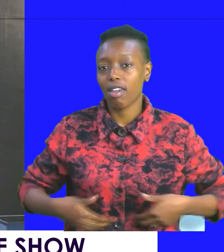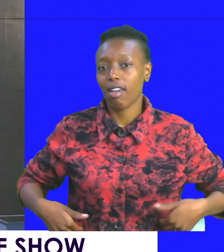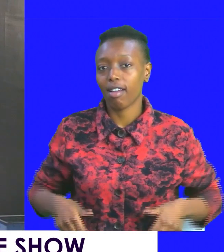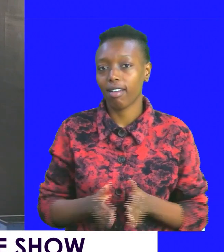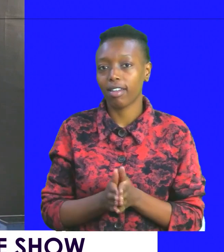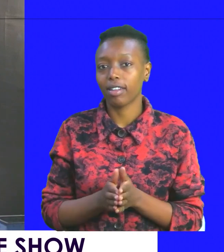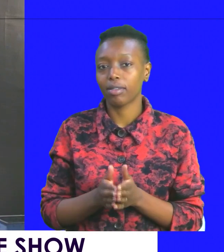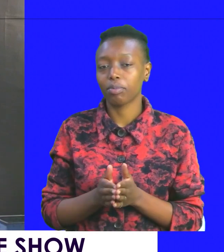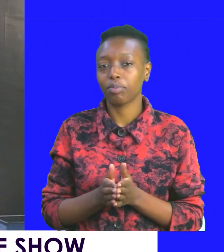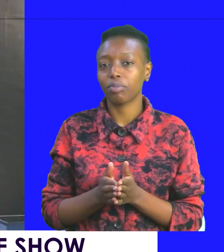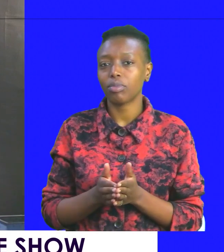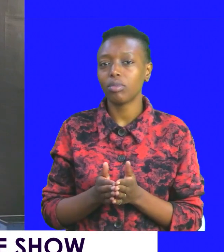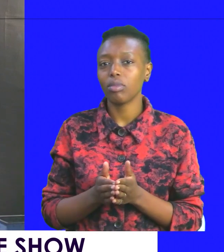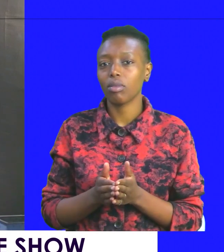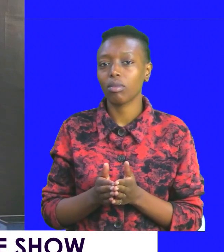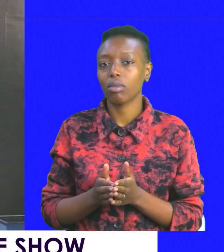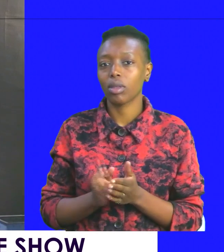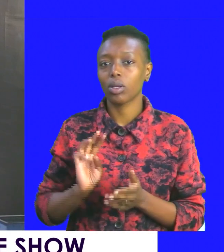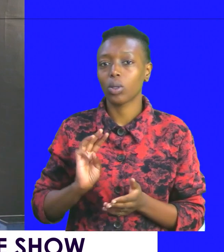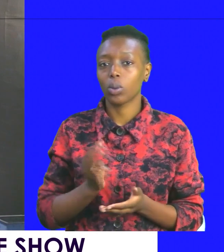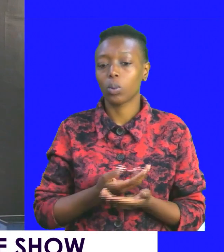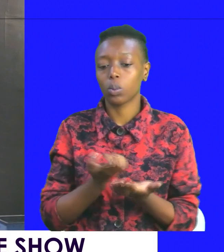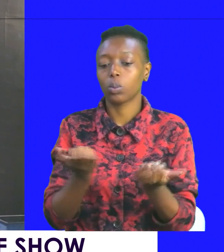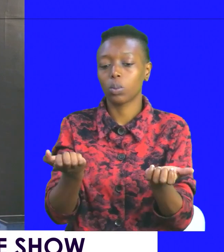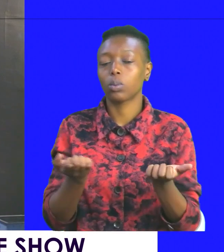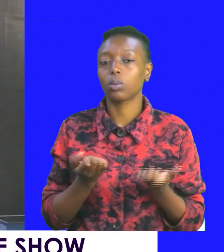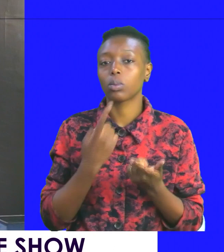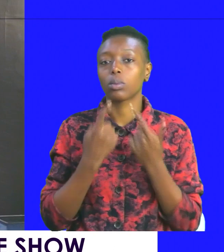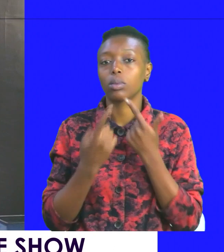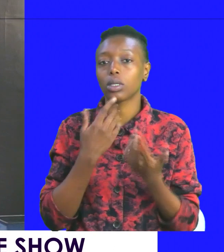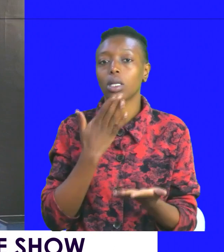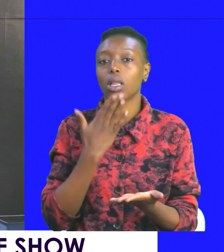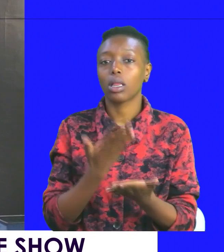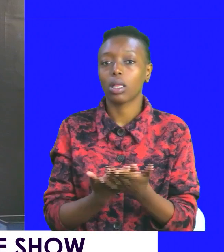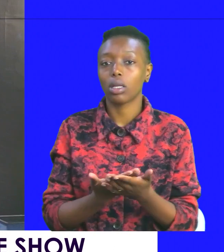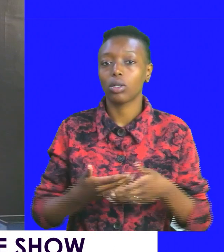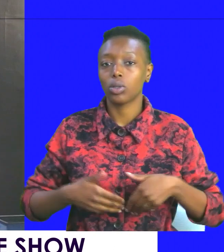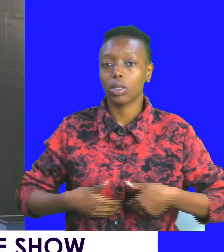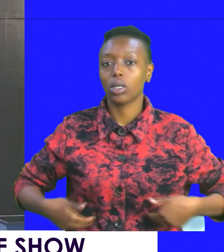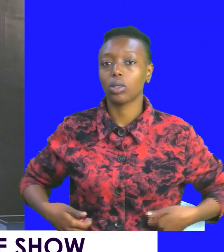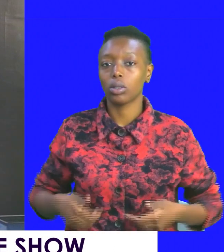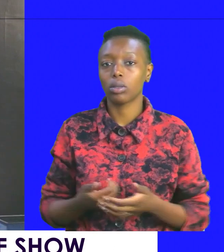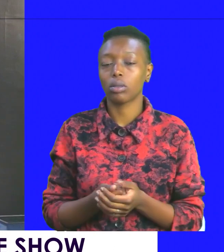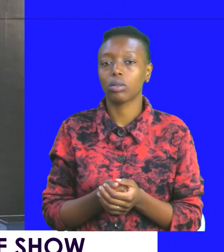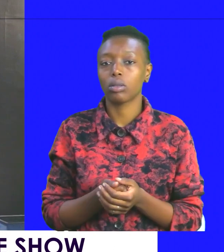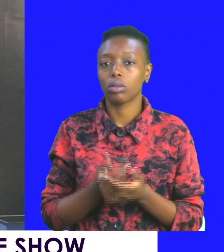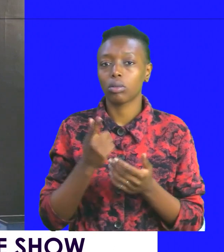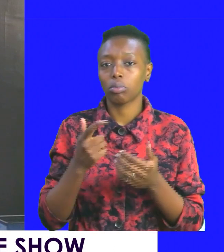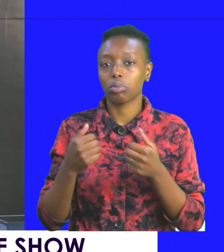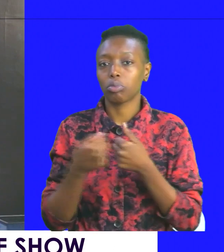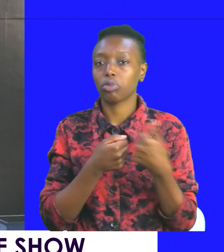to appreciate youth amongst us. There is something about youthfulness. We don't need to fight